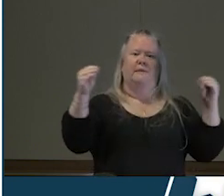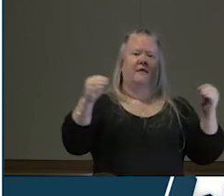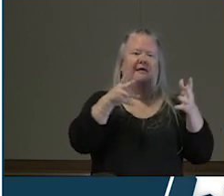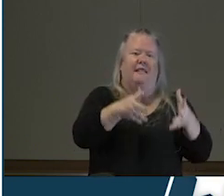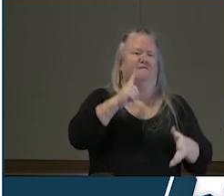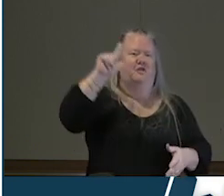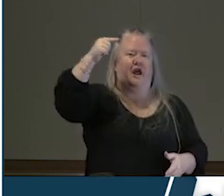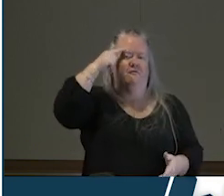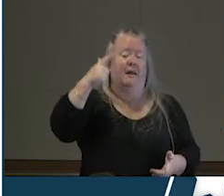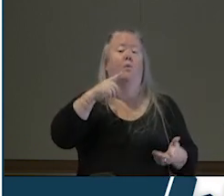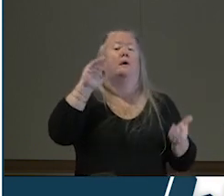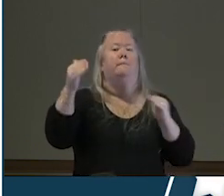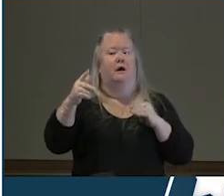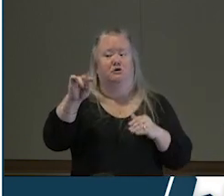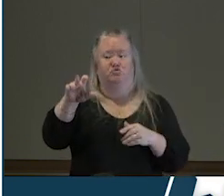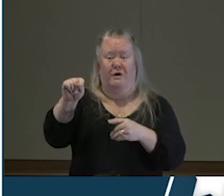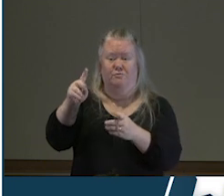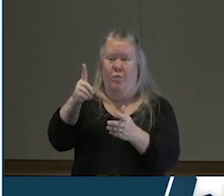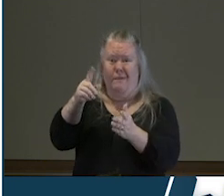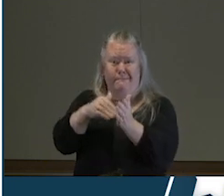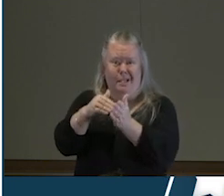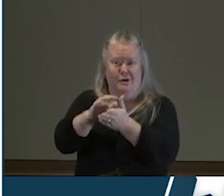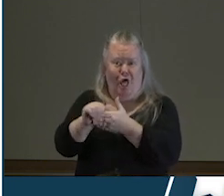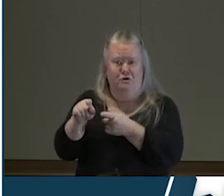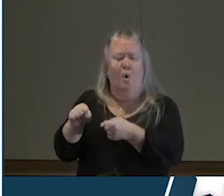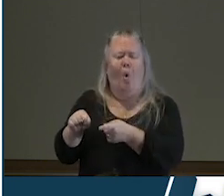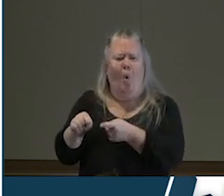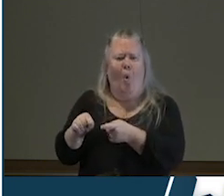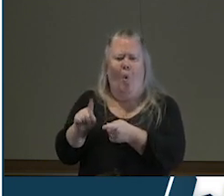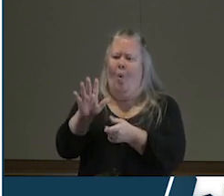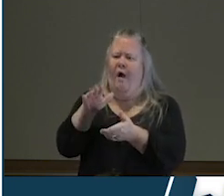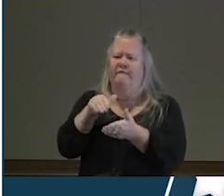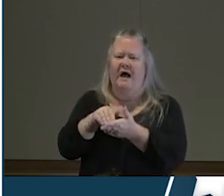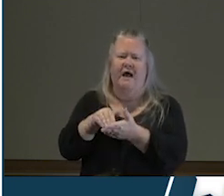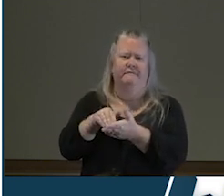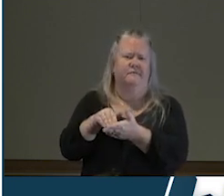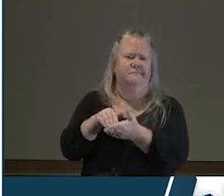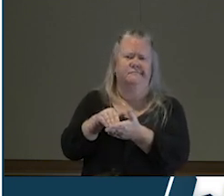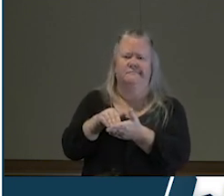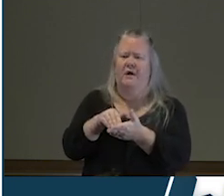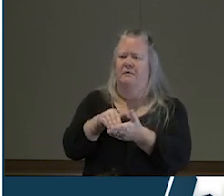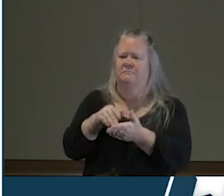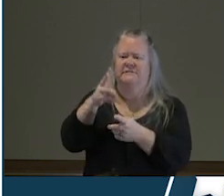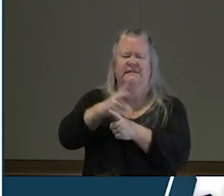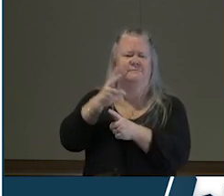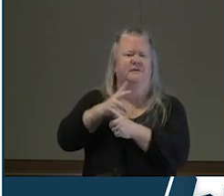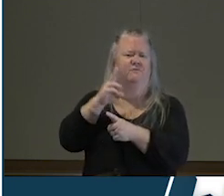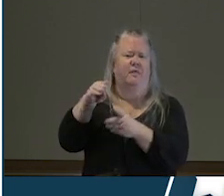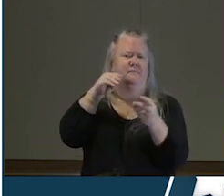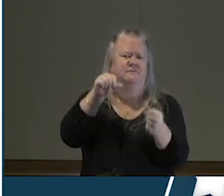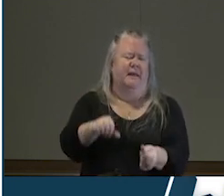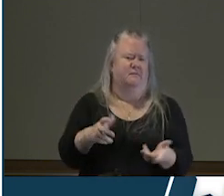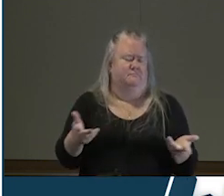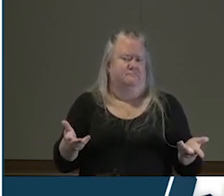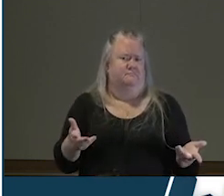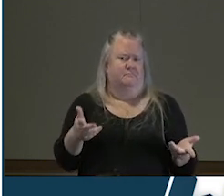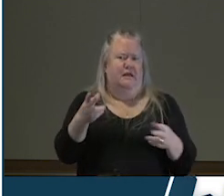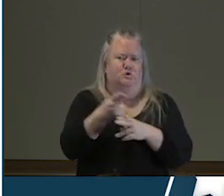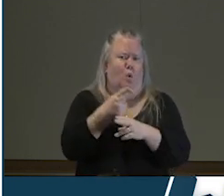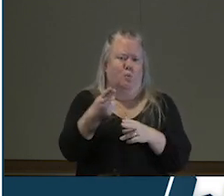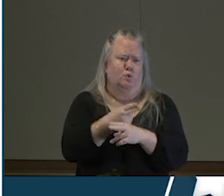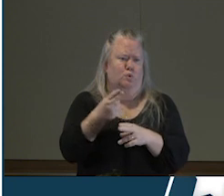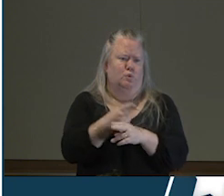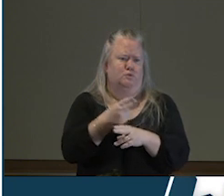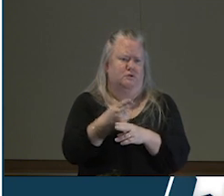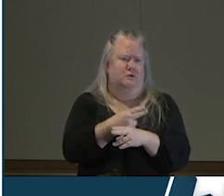still. Versus when there's a trust with $1 million, yeah, put $5,000 every 6 months in there for them to spend, and don't use it as